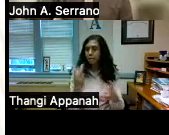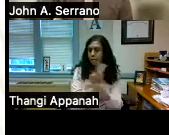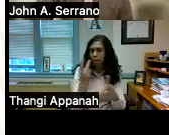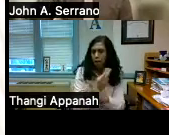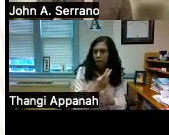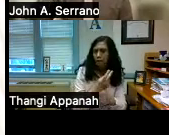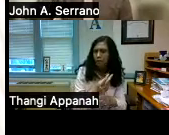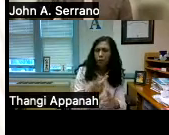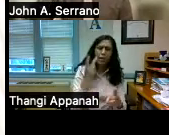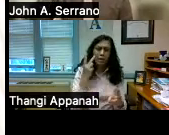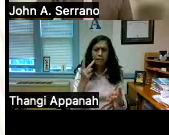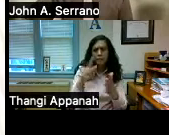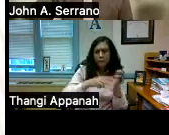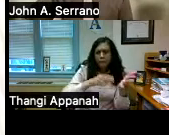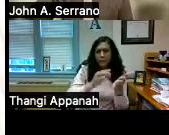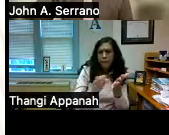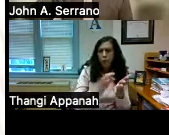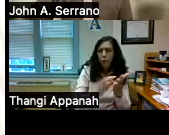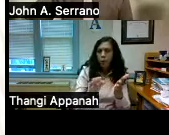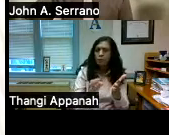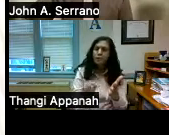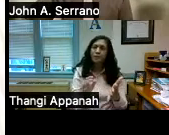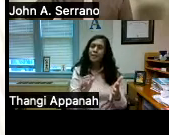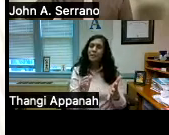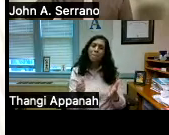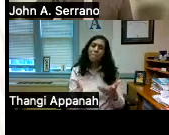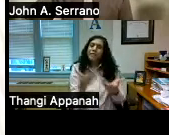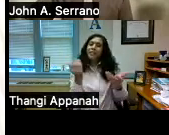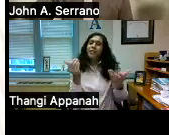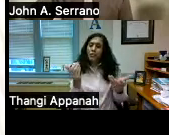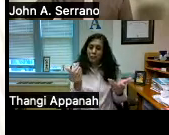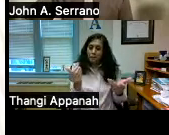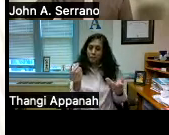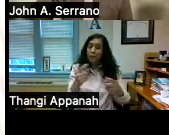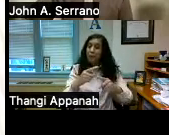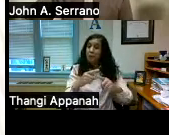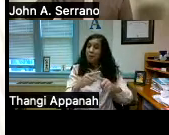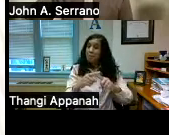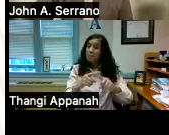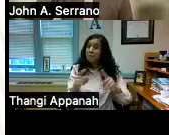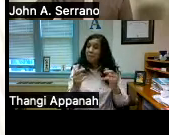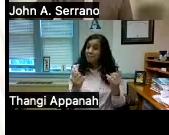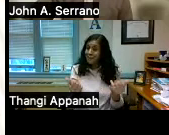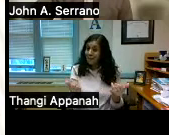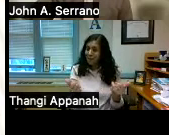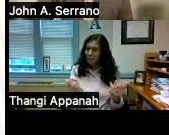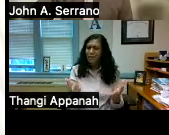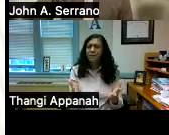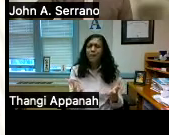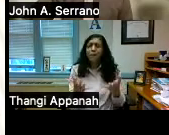Previously, we could give an assessment and then figure it out. Say, okay, let's look at the score. And it was a lot